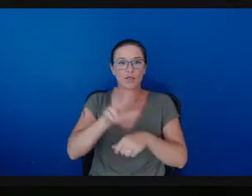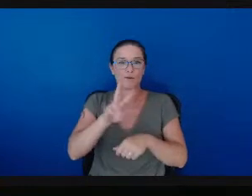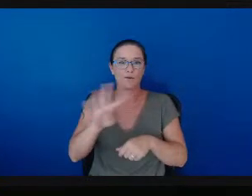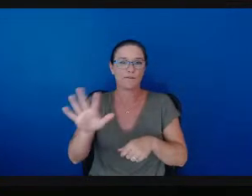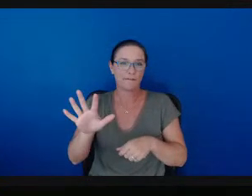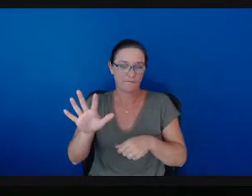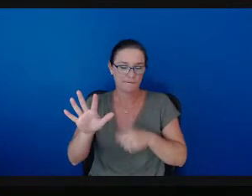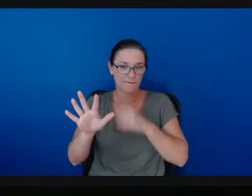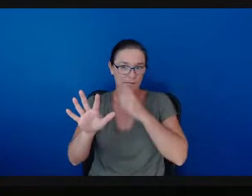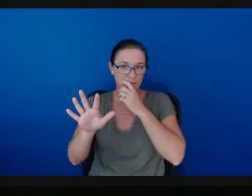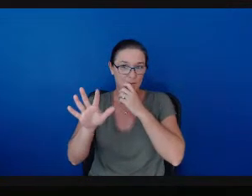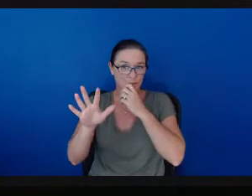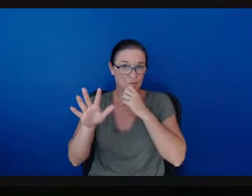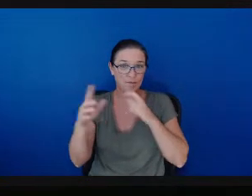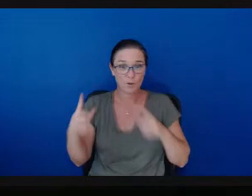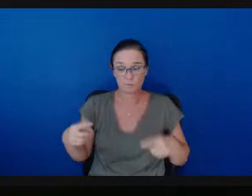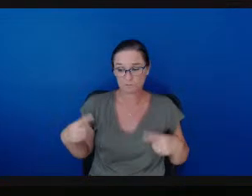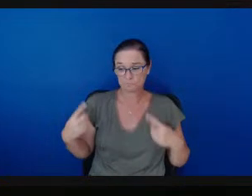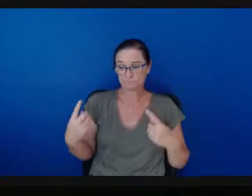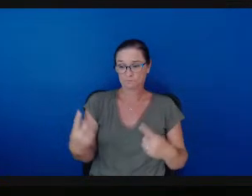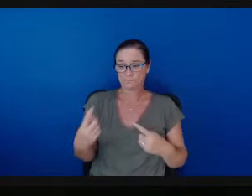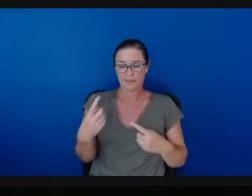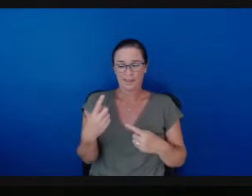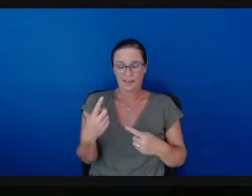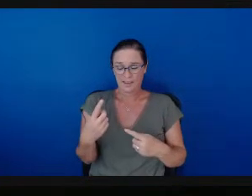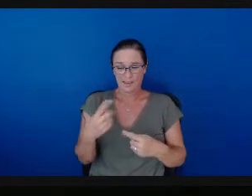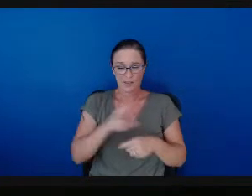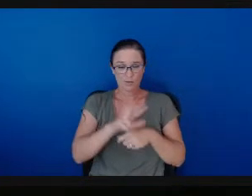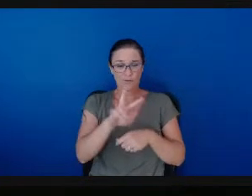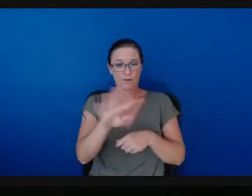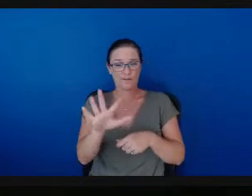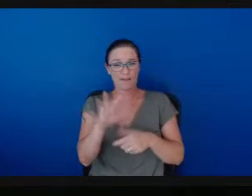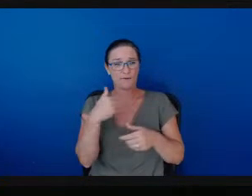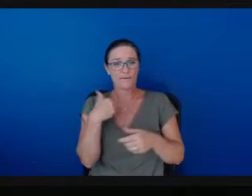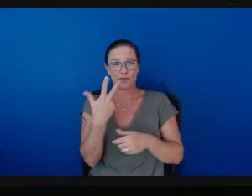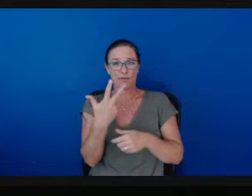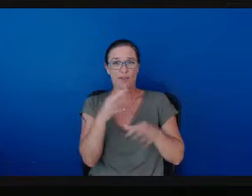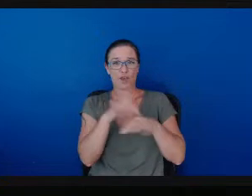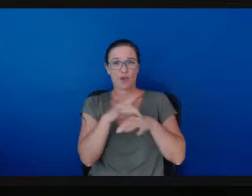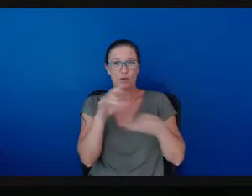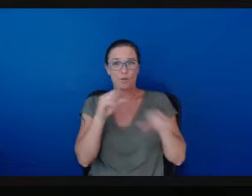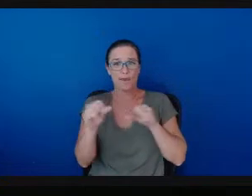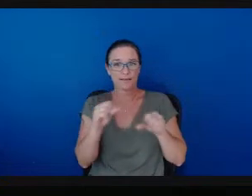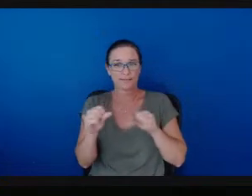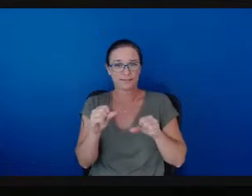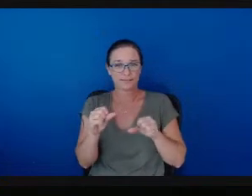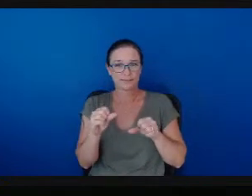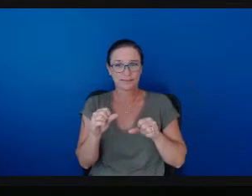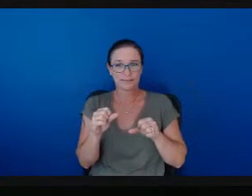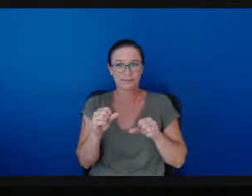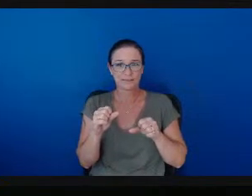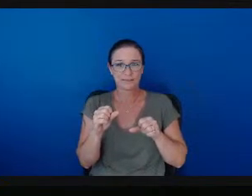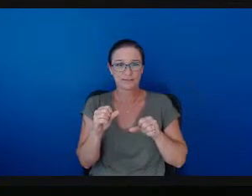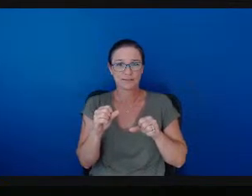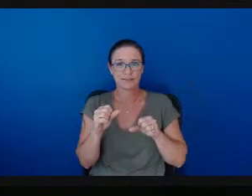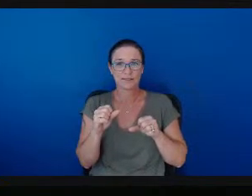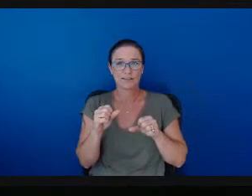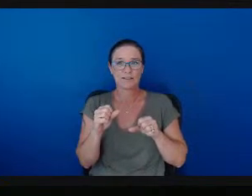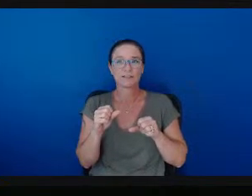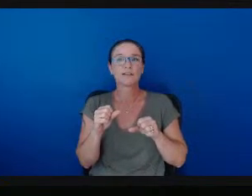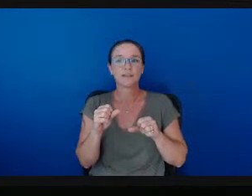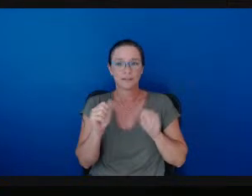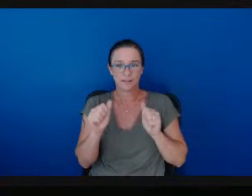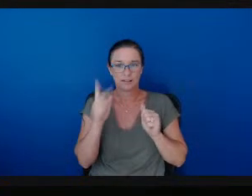So since then, only 3 earthquakes. There's this one. So let's see if it'll, oh yeah, there it is right